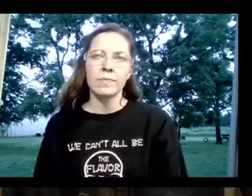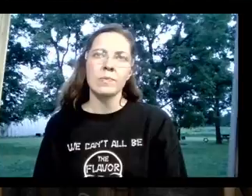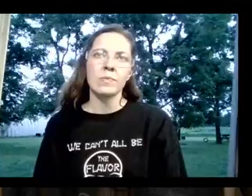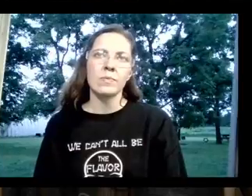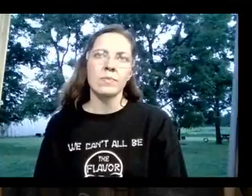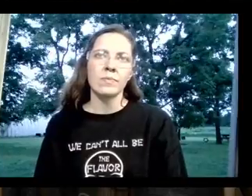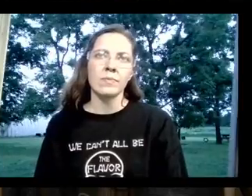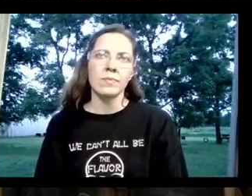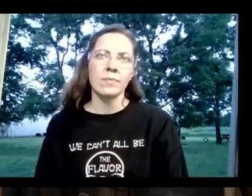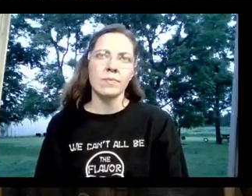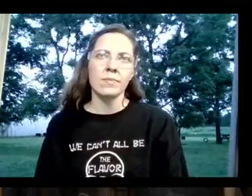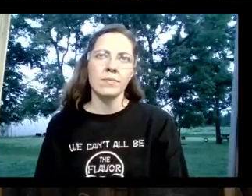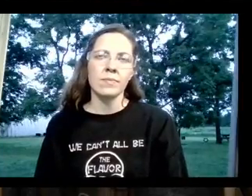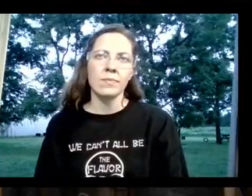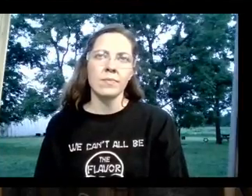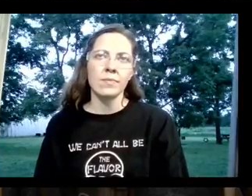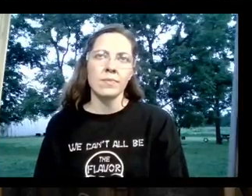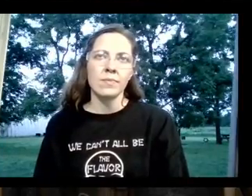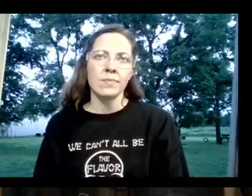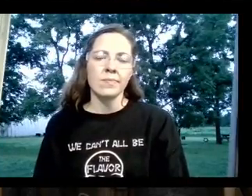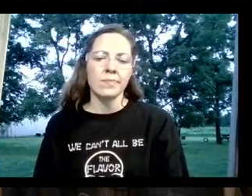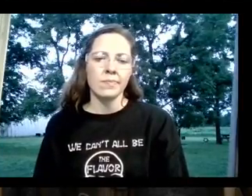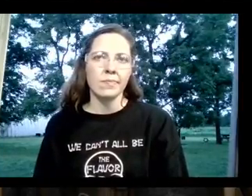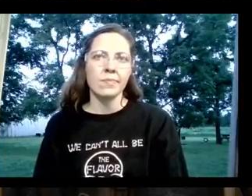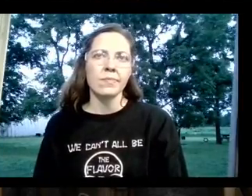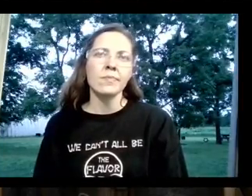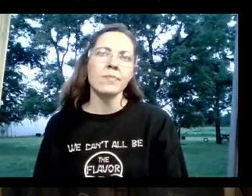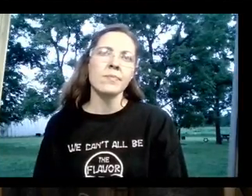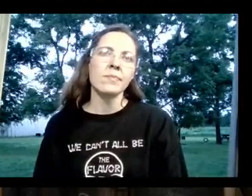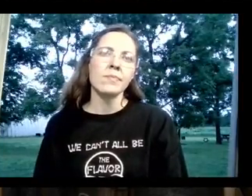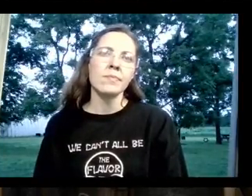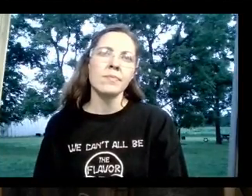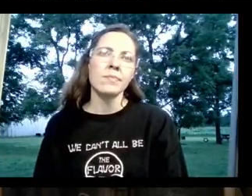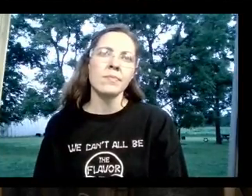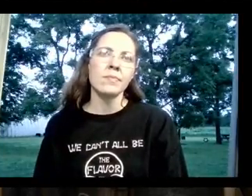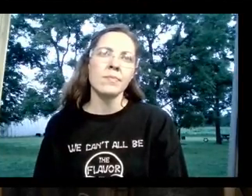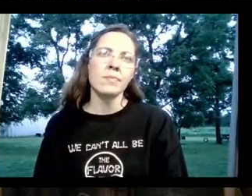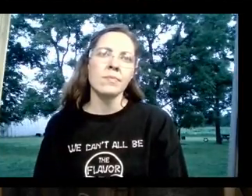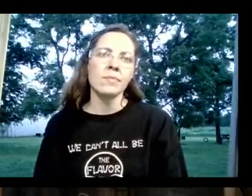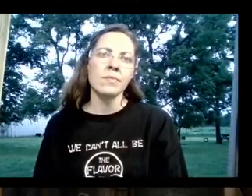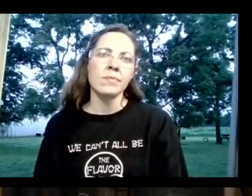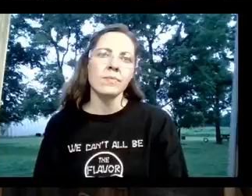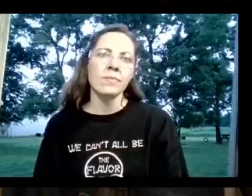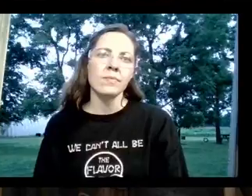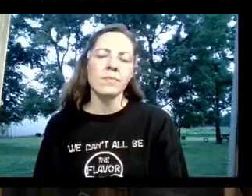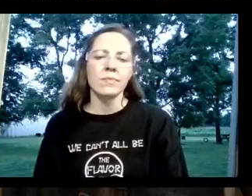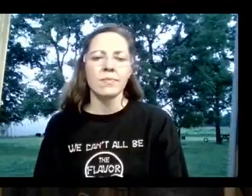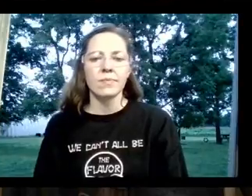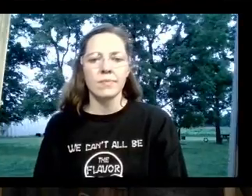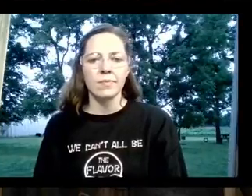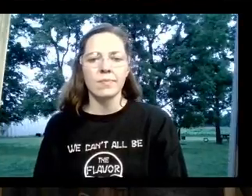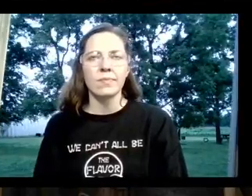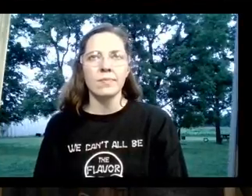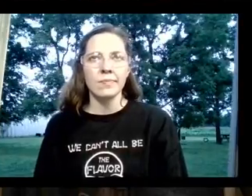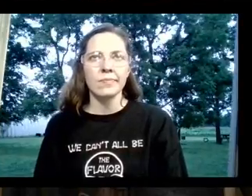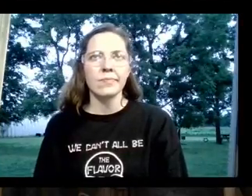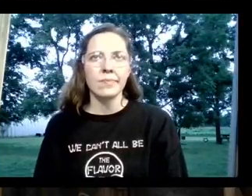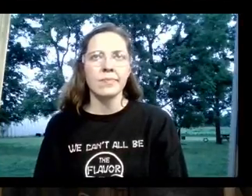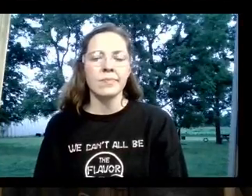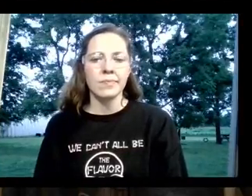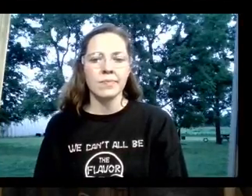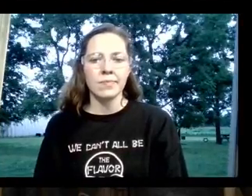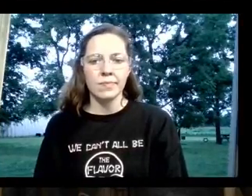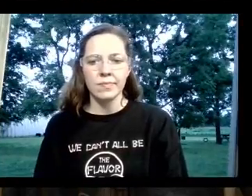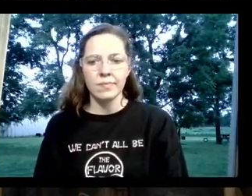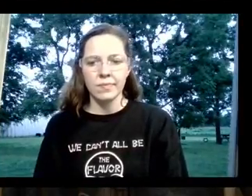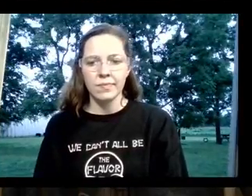you bring it up to a white sparkling heat. Bring it up to a white sparkling heat, this stuff practically melts together without a whole lot